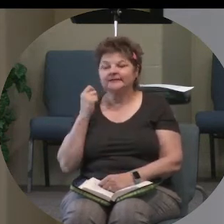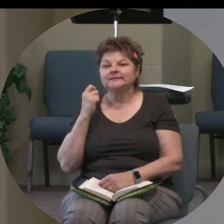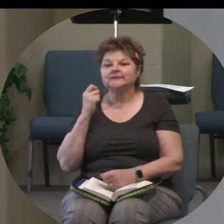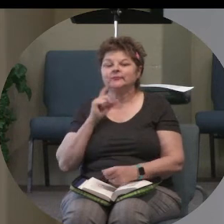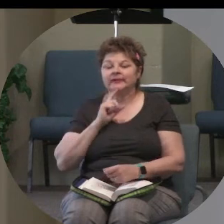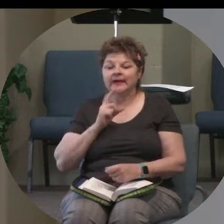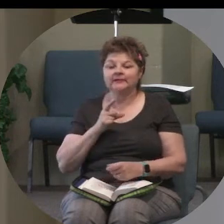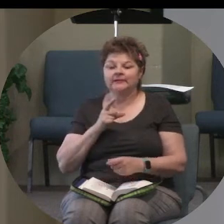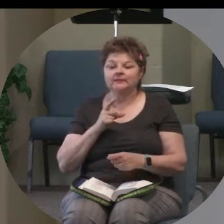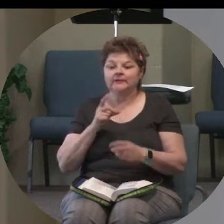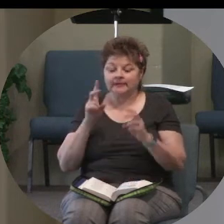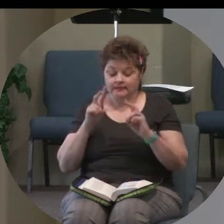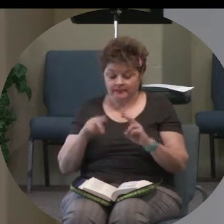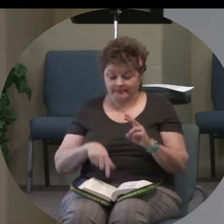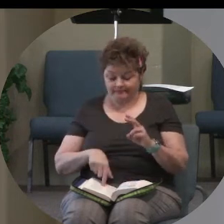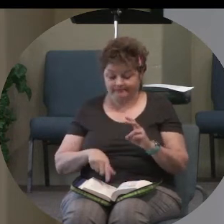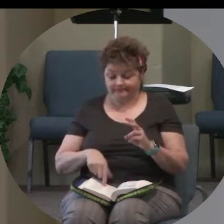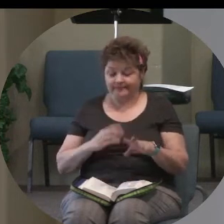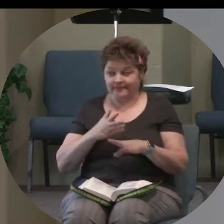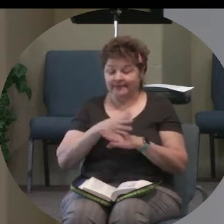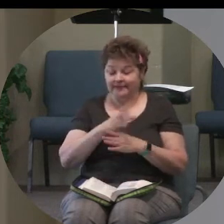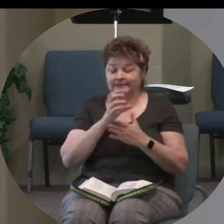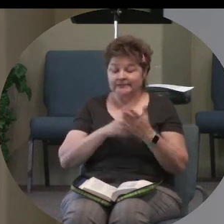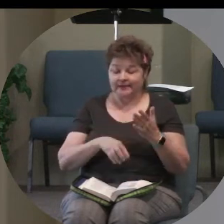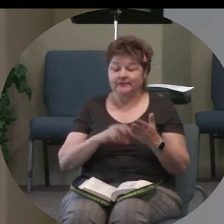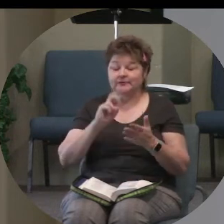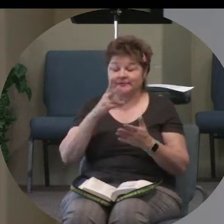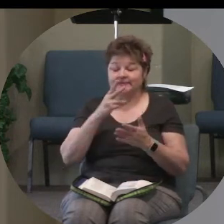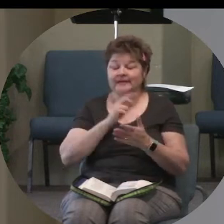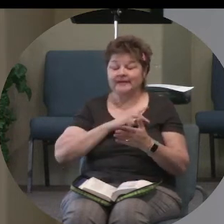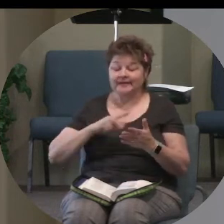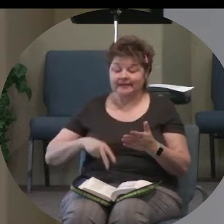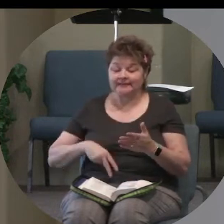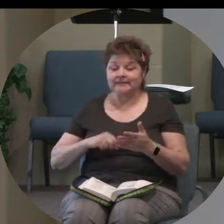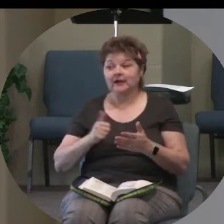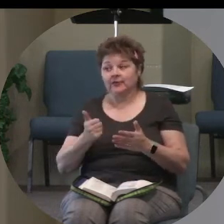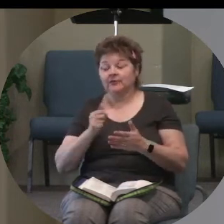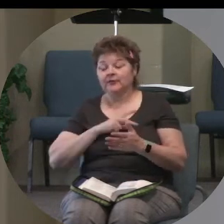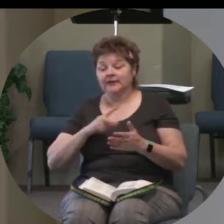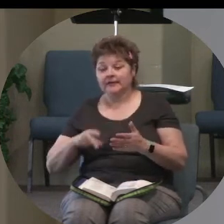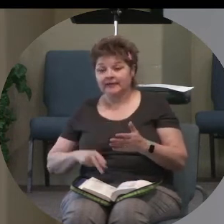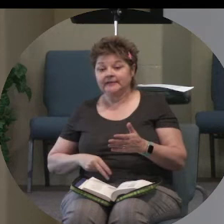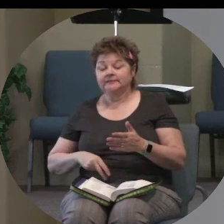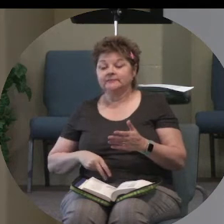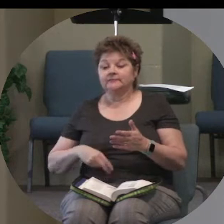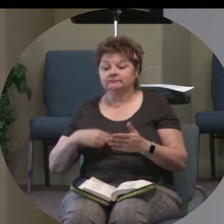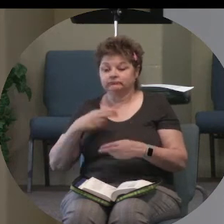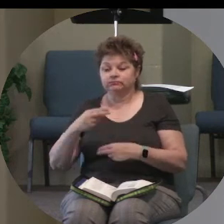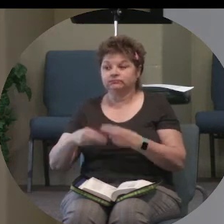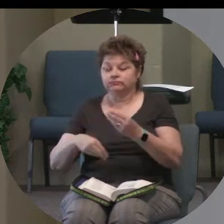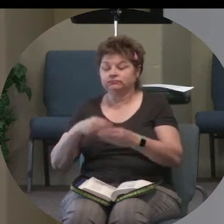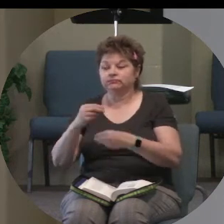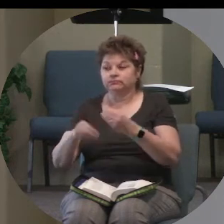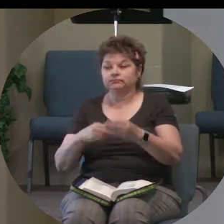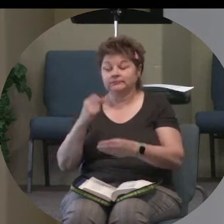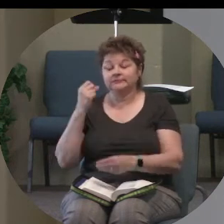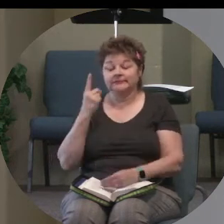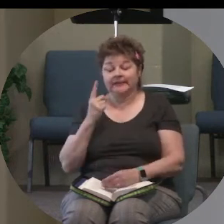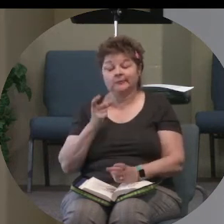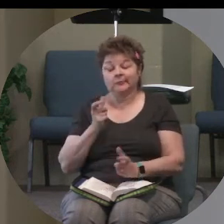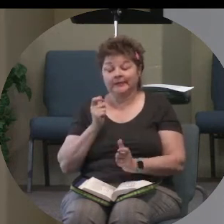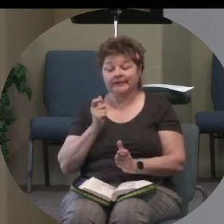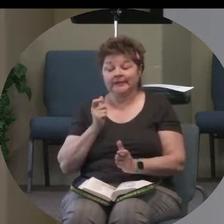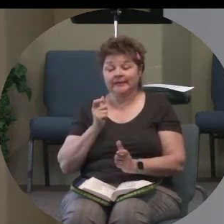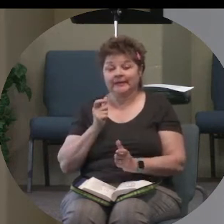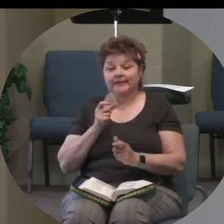look at the next chapters of 2 Kings and look at the rest of the kings that come after, and you'll realize very quickly that Judah was